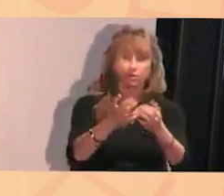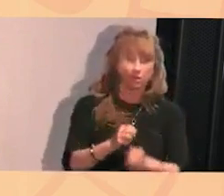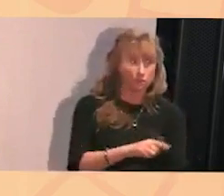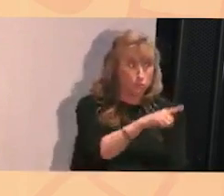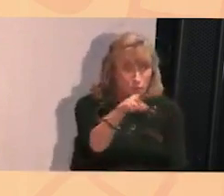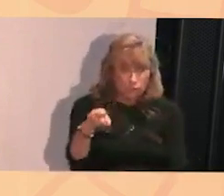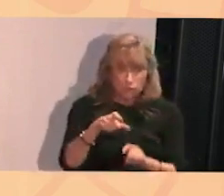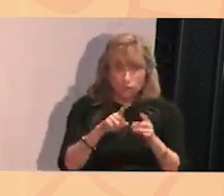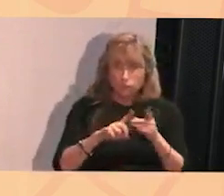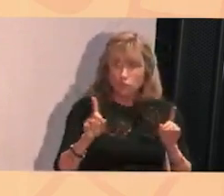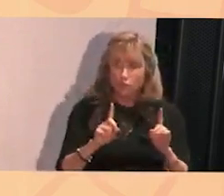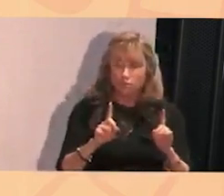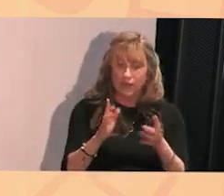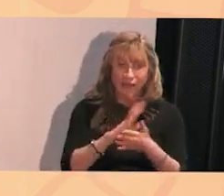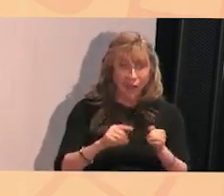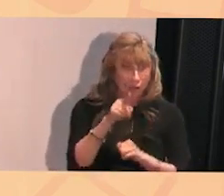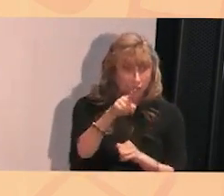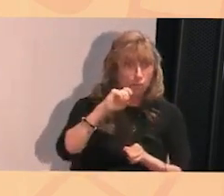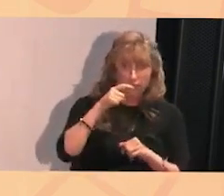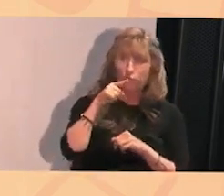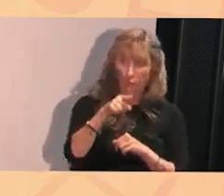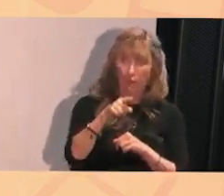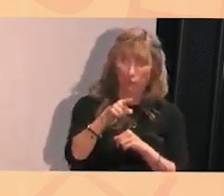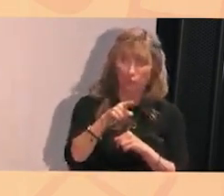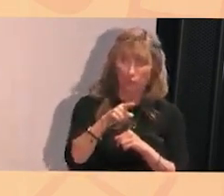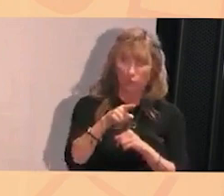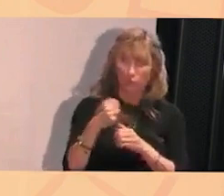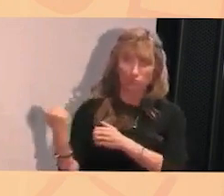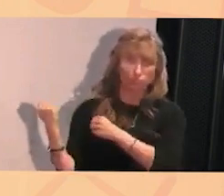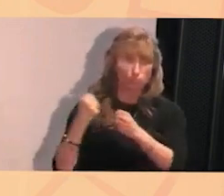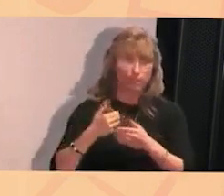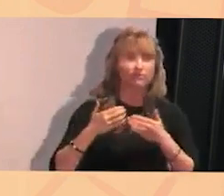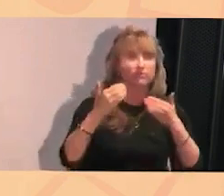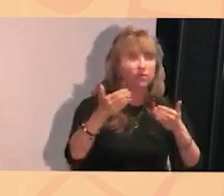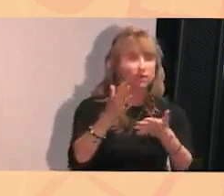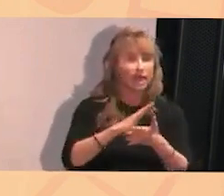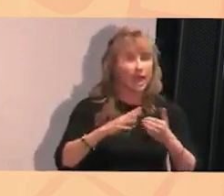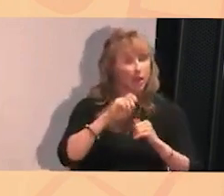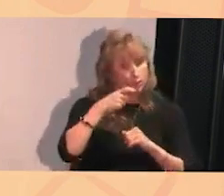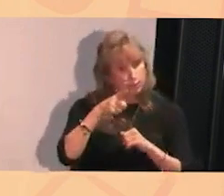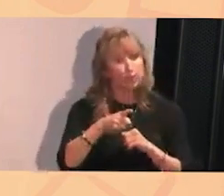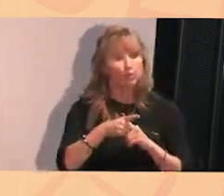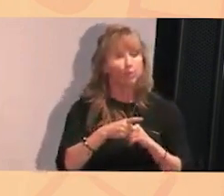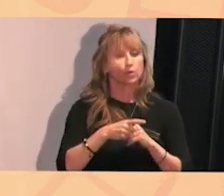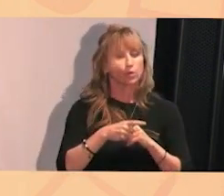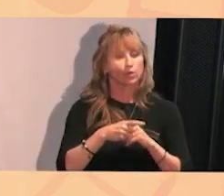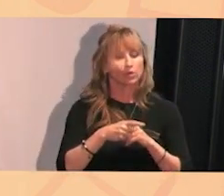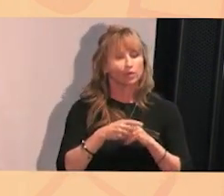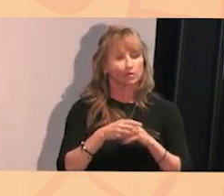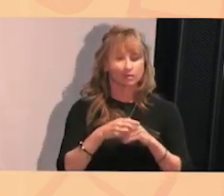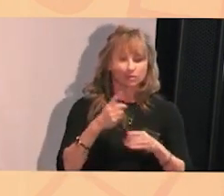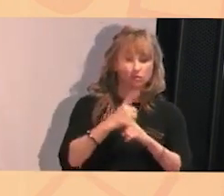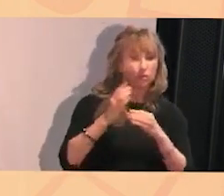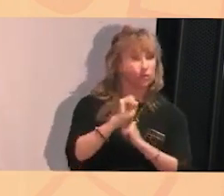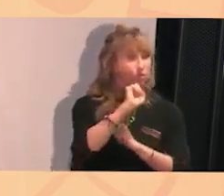forward? How will you participate and speak along the lines of Nadia's words to her son? How do we do